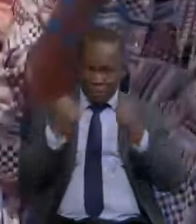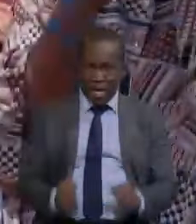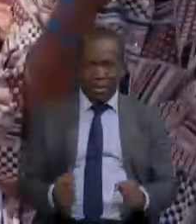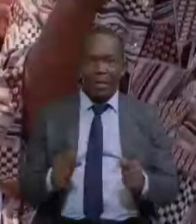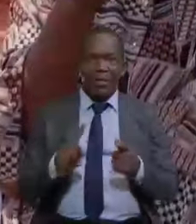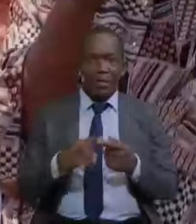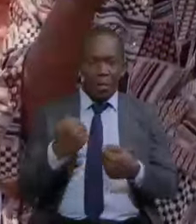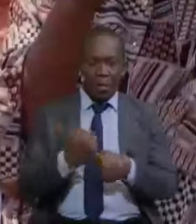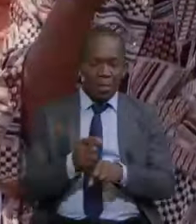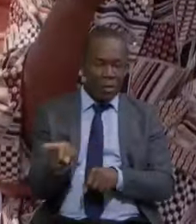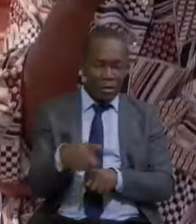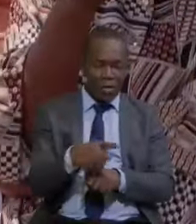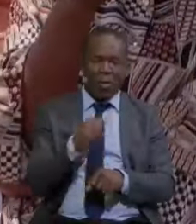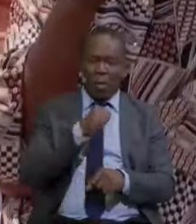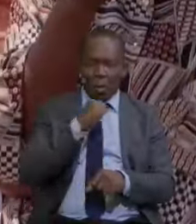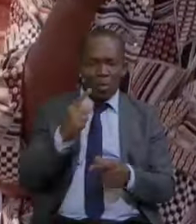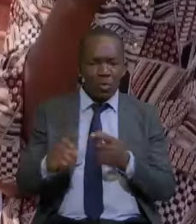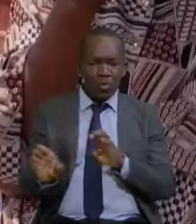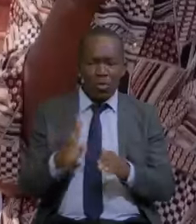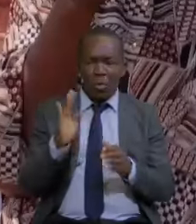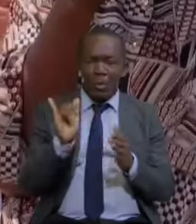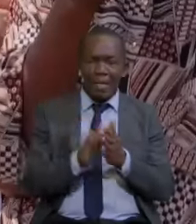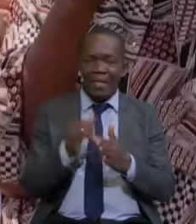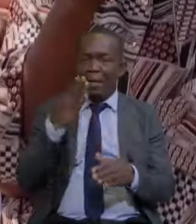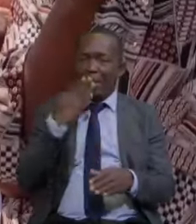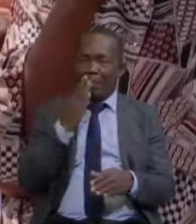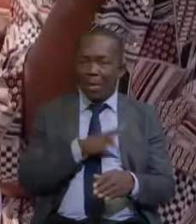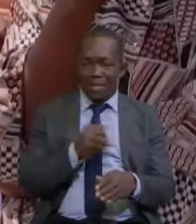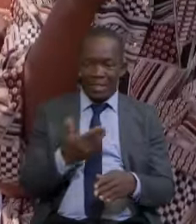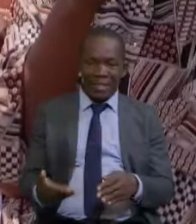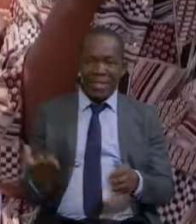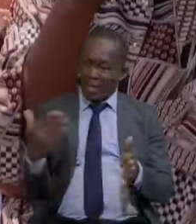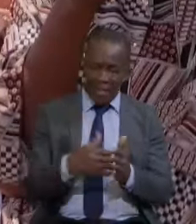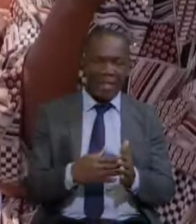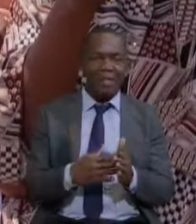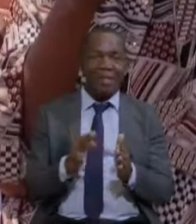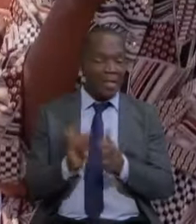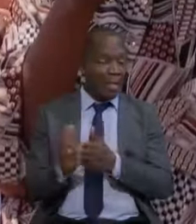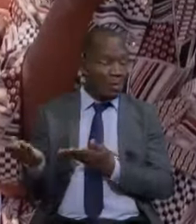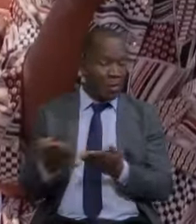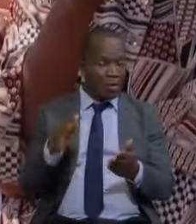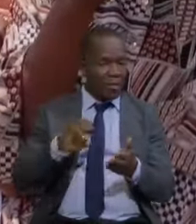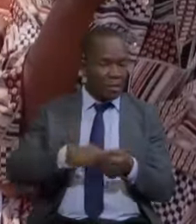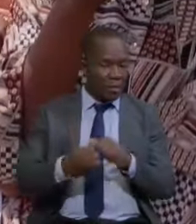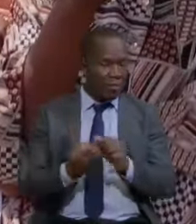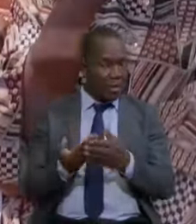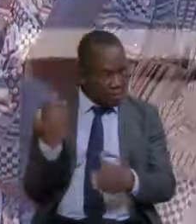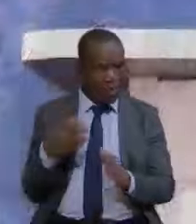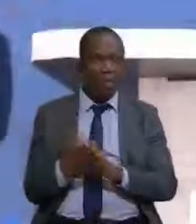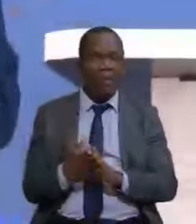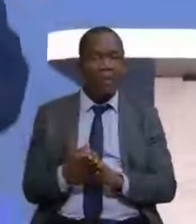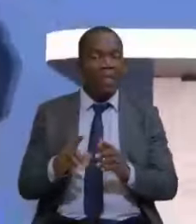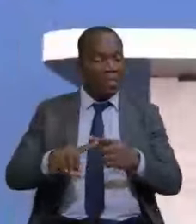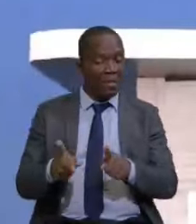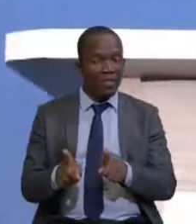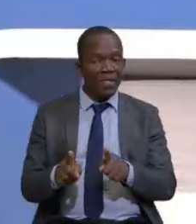things that caused the problem originally. But the difference with Christ as an advocate